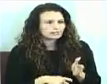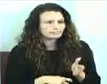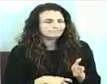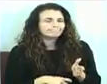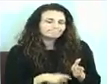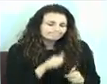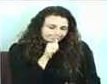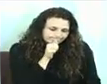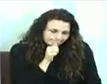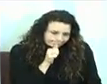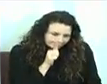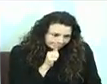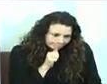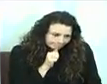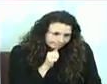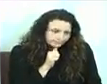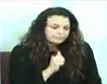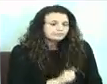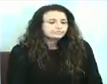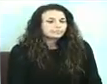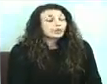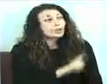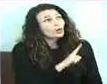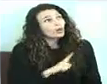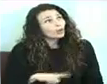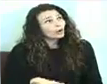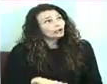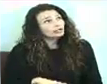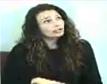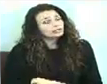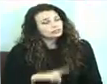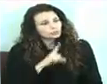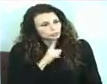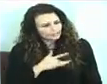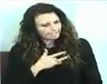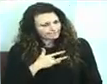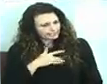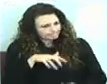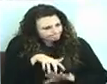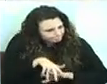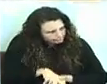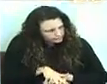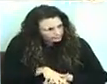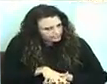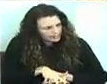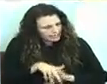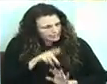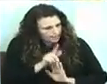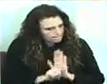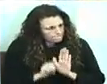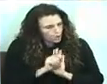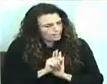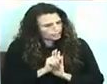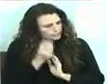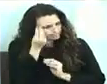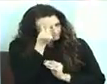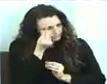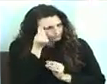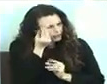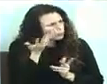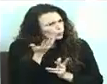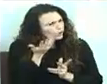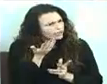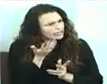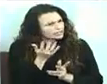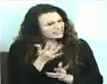Lord, could we in this moment just wonder what it would be